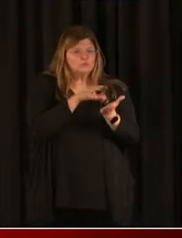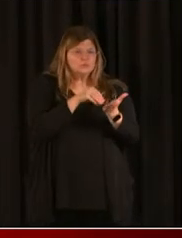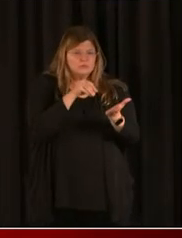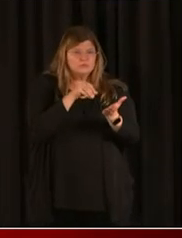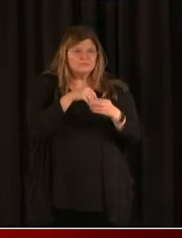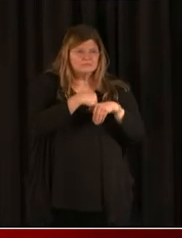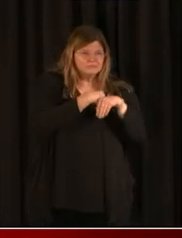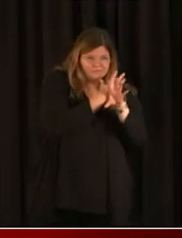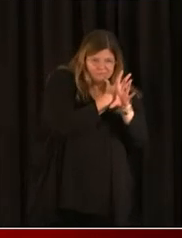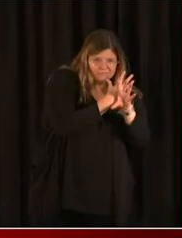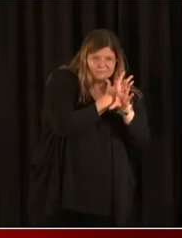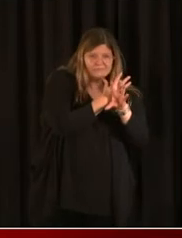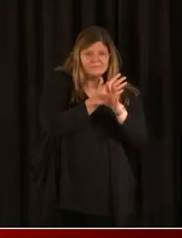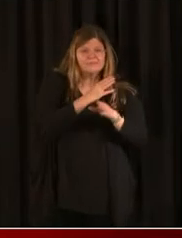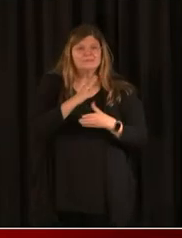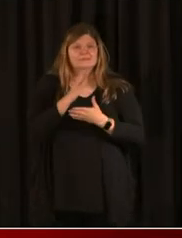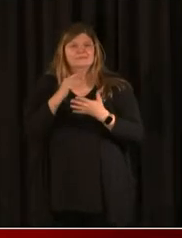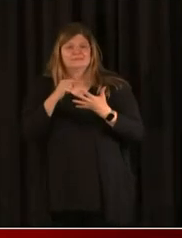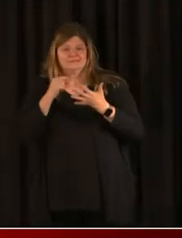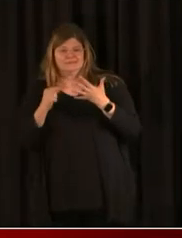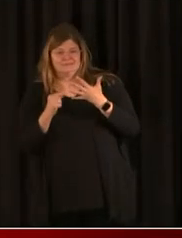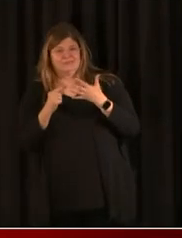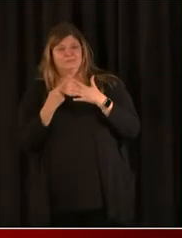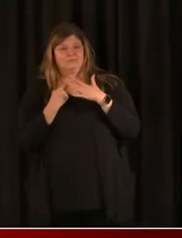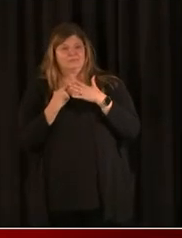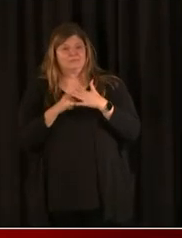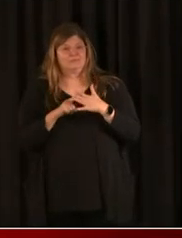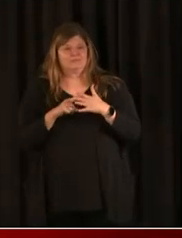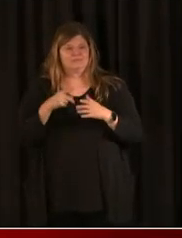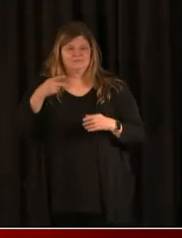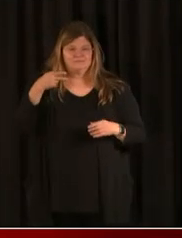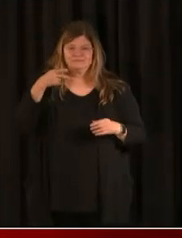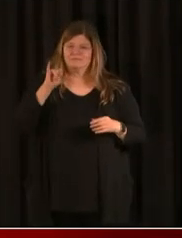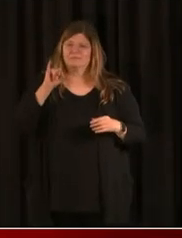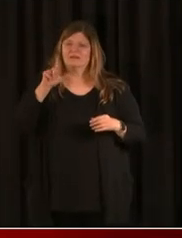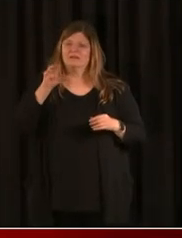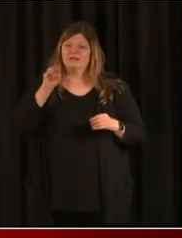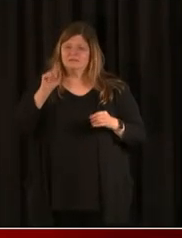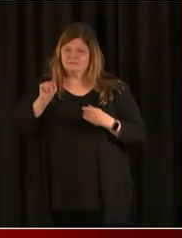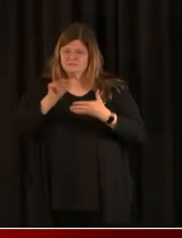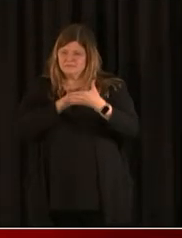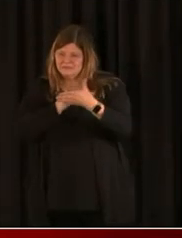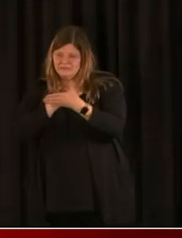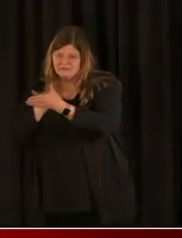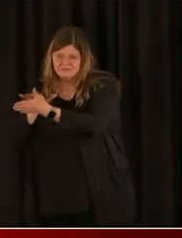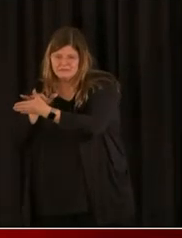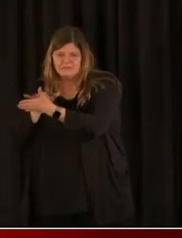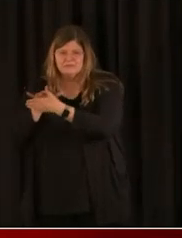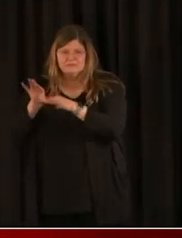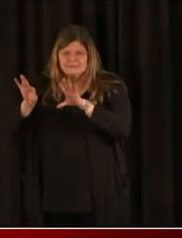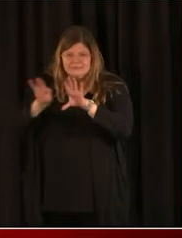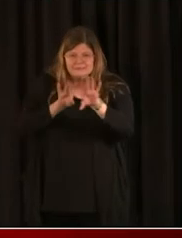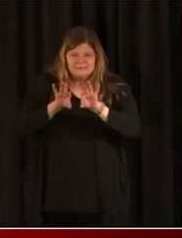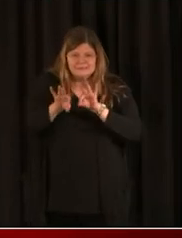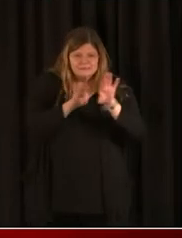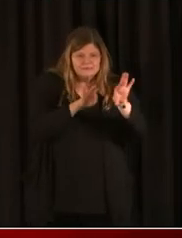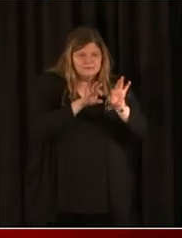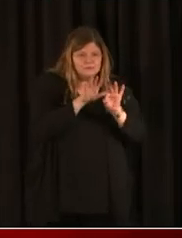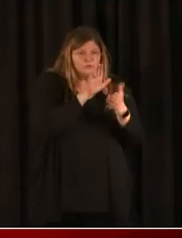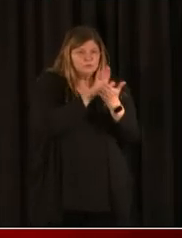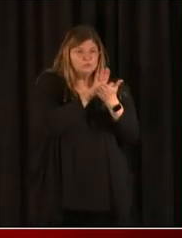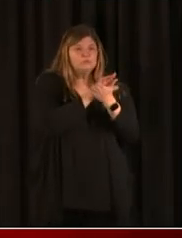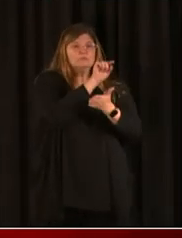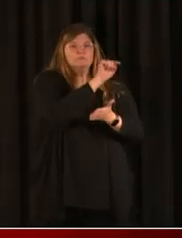then we have a pilot of our in-person learning classrooms that are happening at select schools with a teacher teaching a cohort